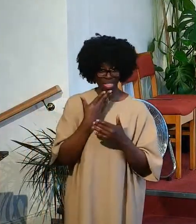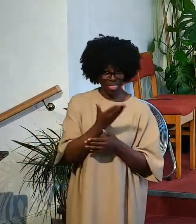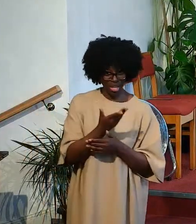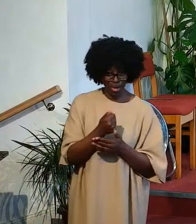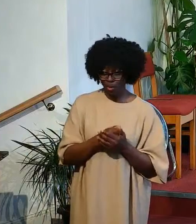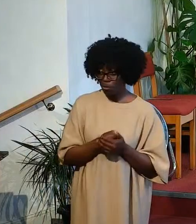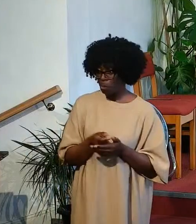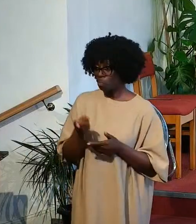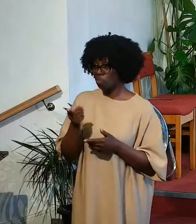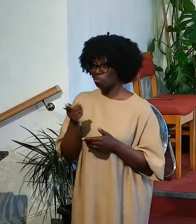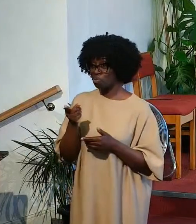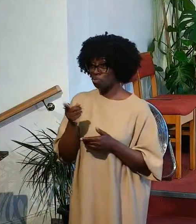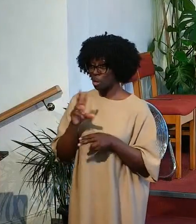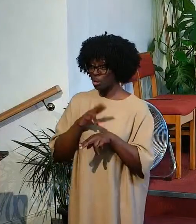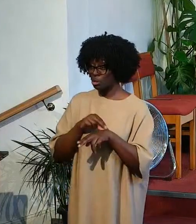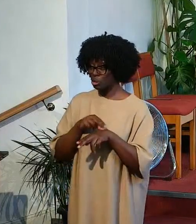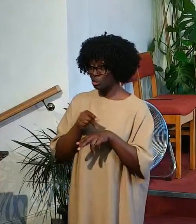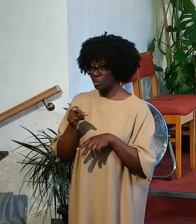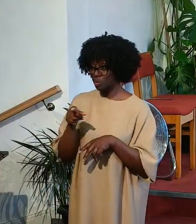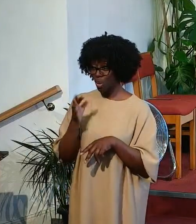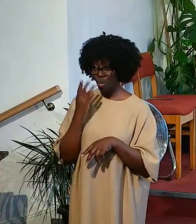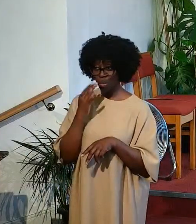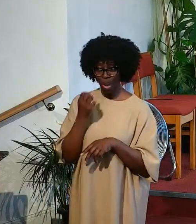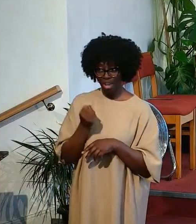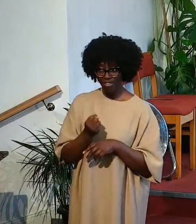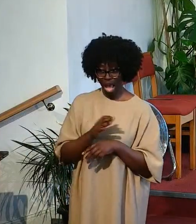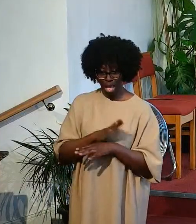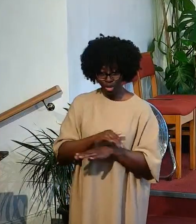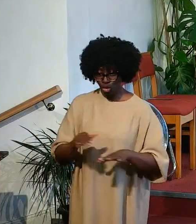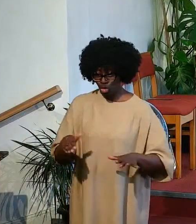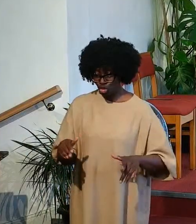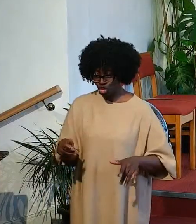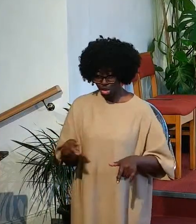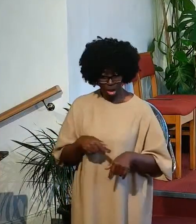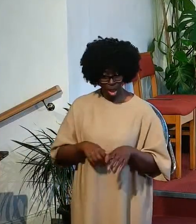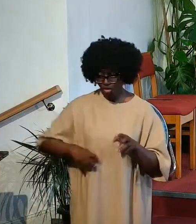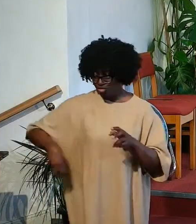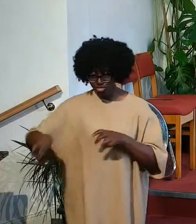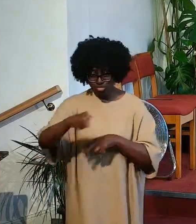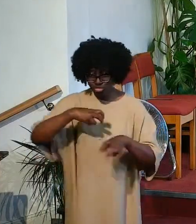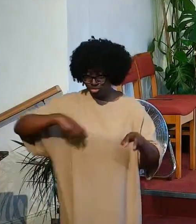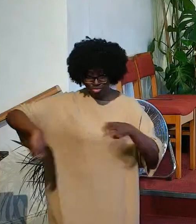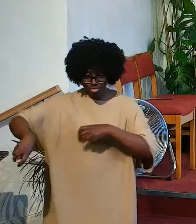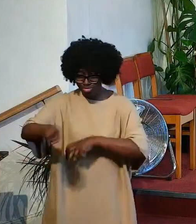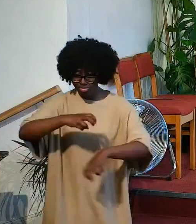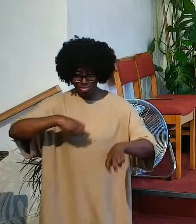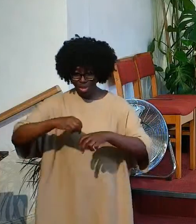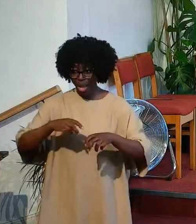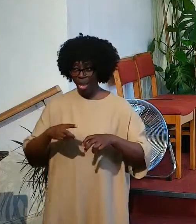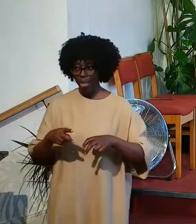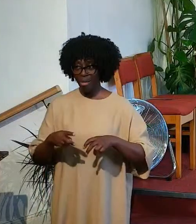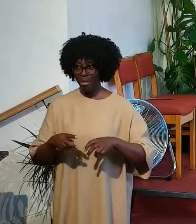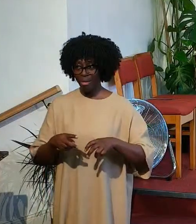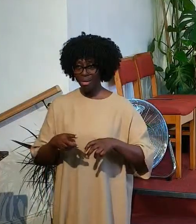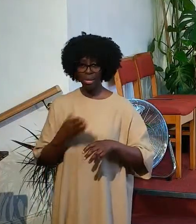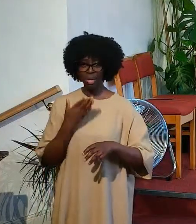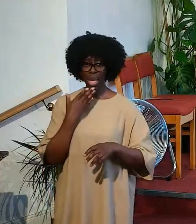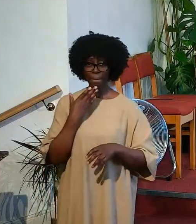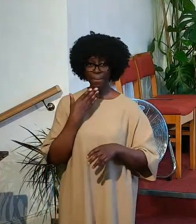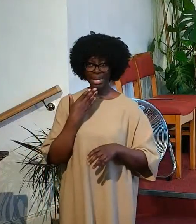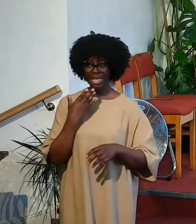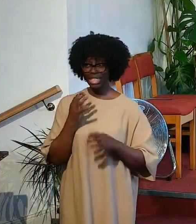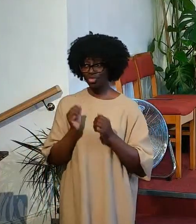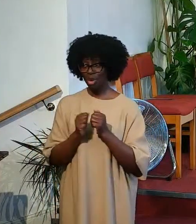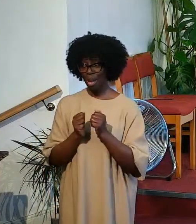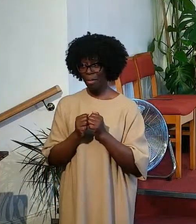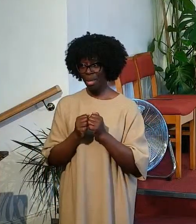running around in the corridor who sometimes say, hallelujah, what's the matter with these parents? Please remember, those parents